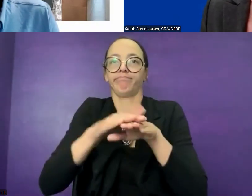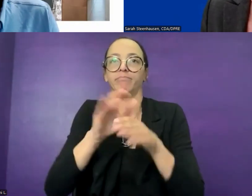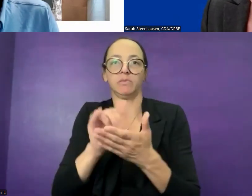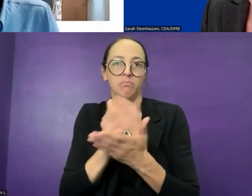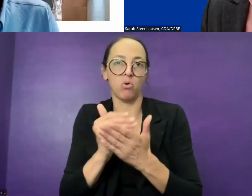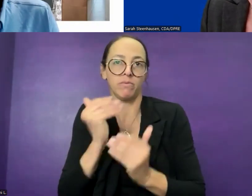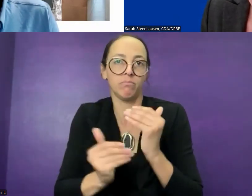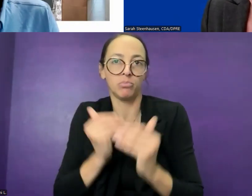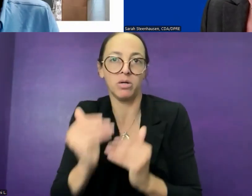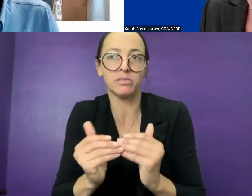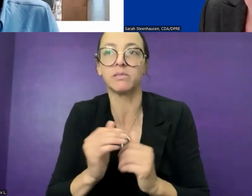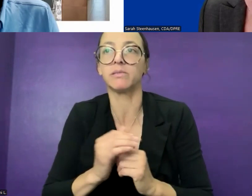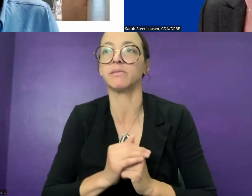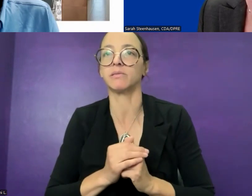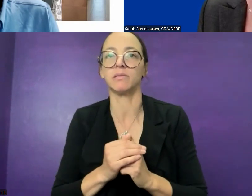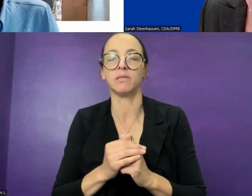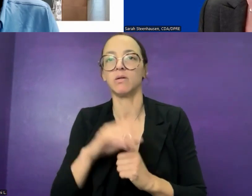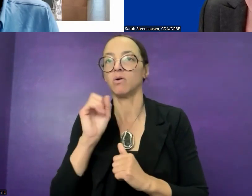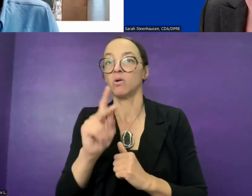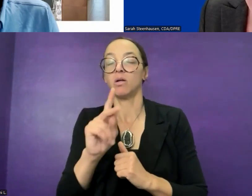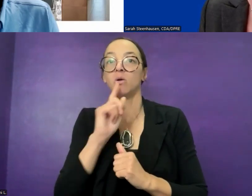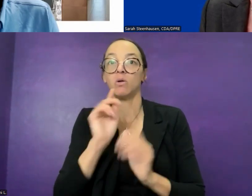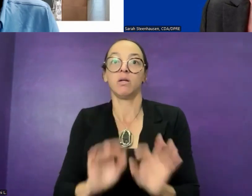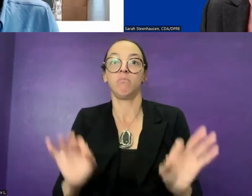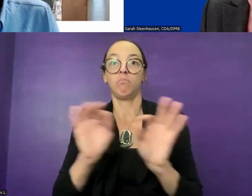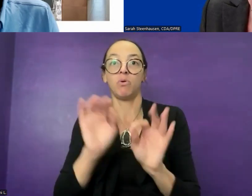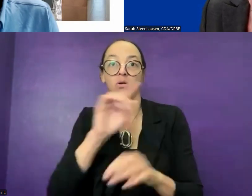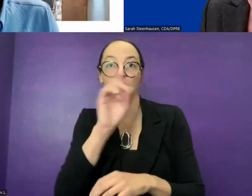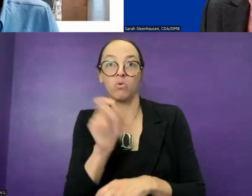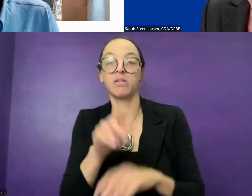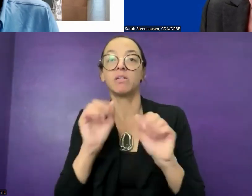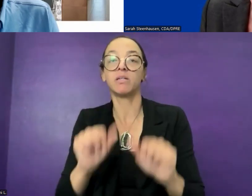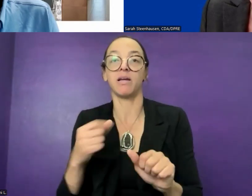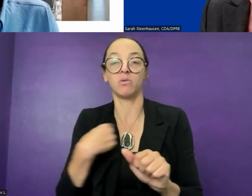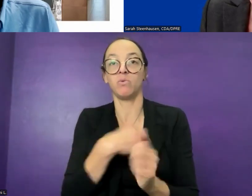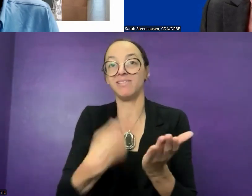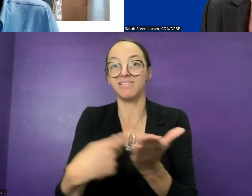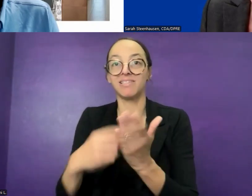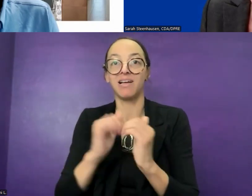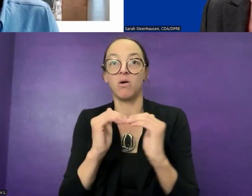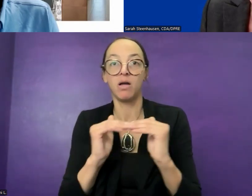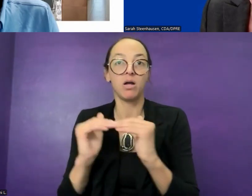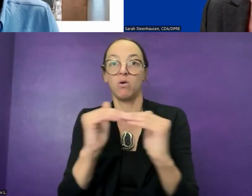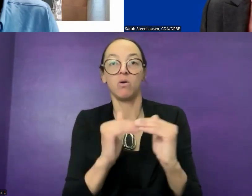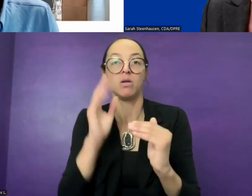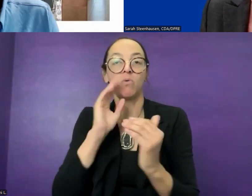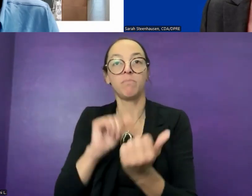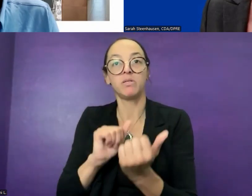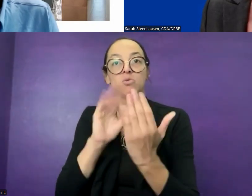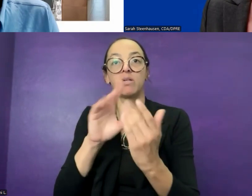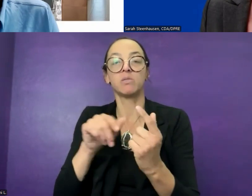Okay, and then a really great important question about, can we discuss how equity will be addressed when we're looking at the